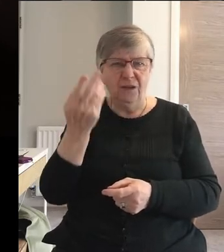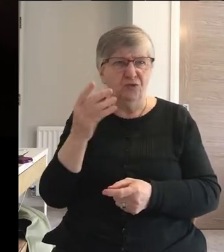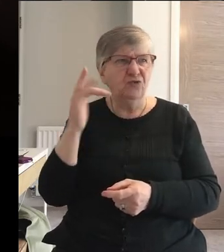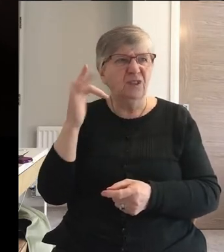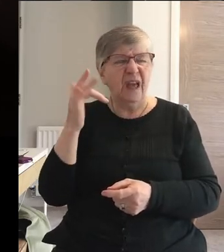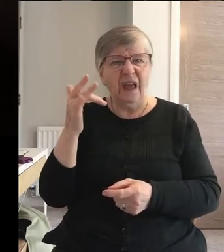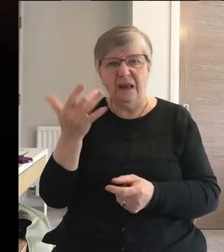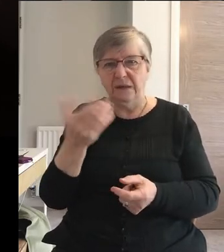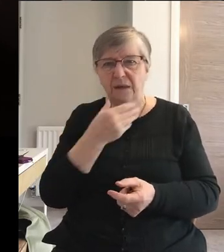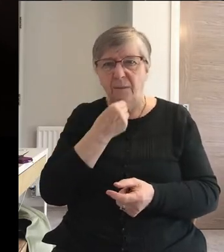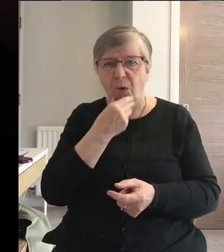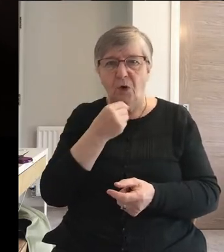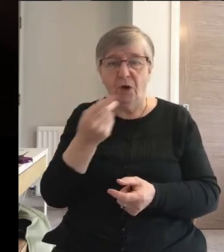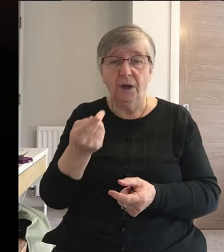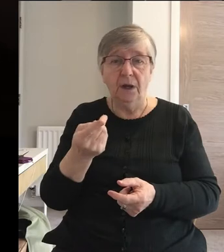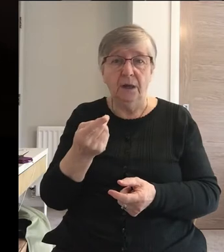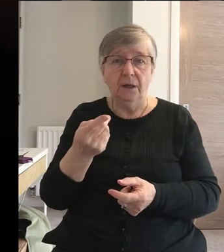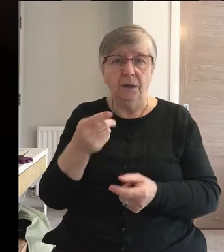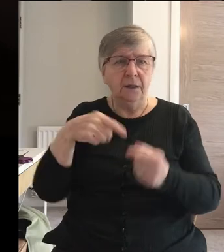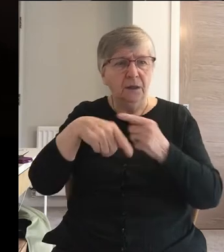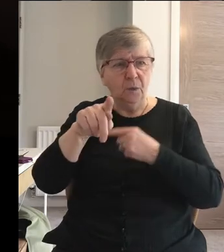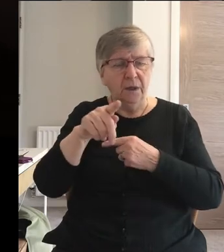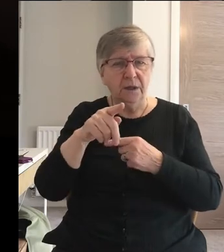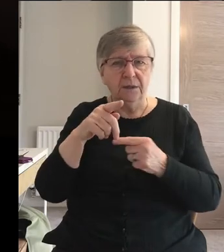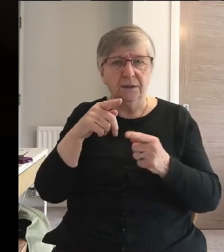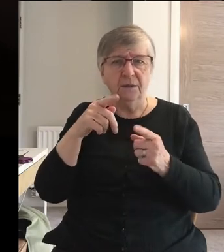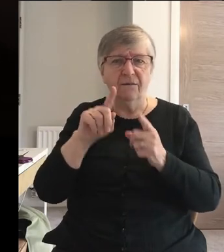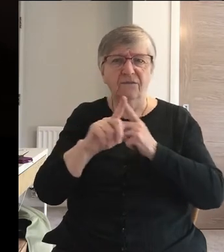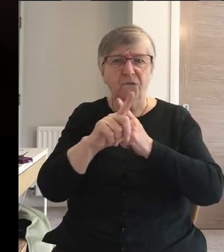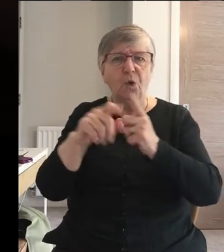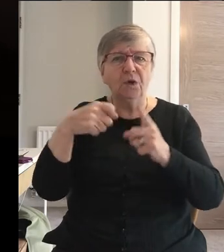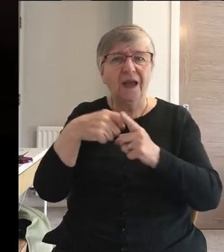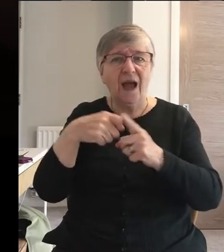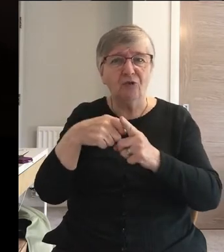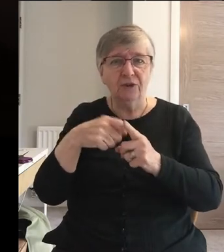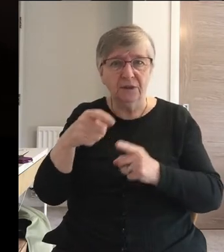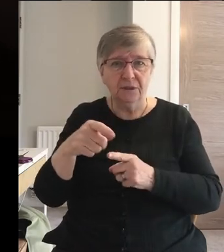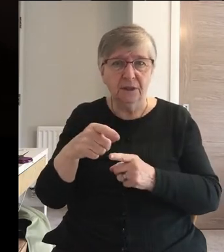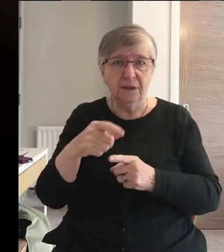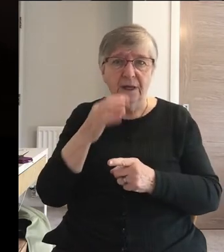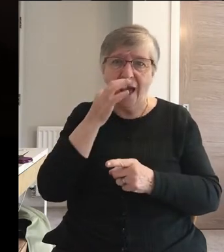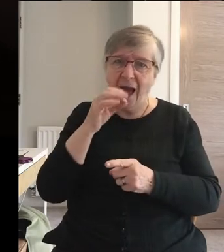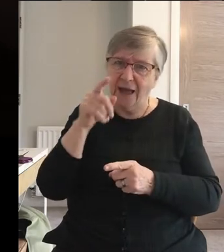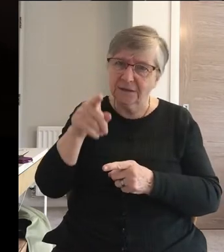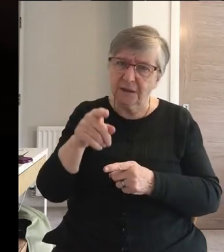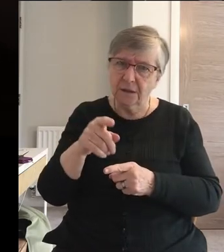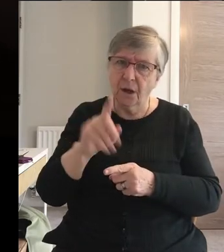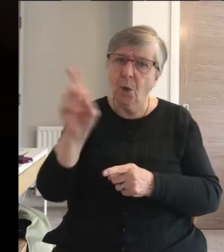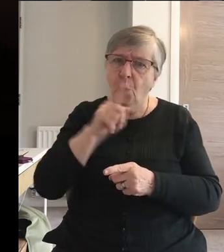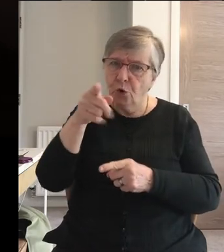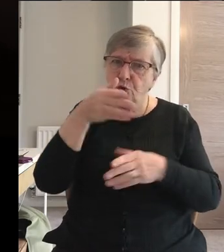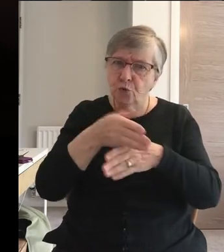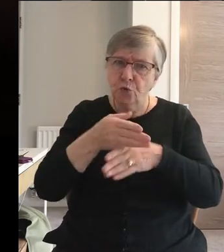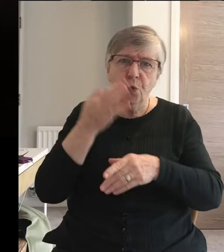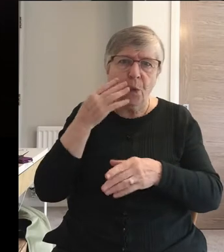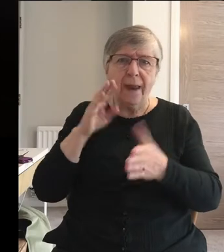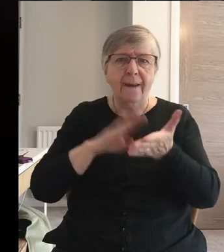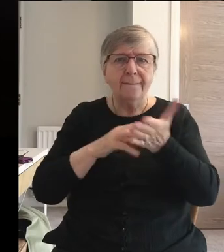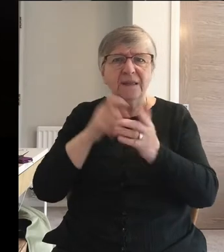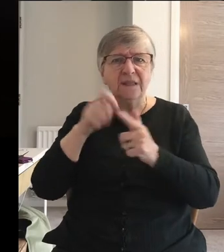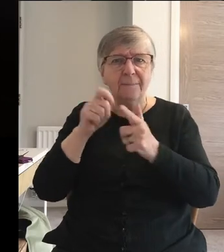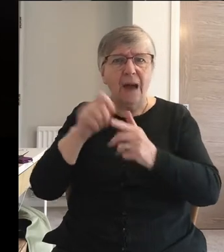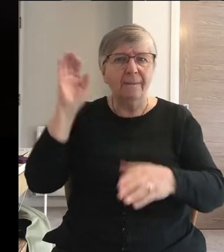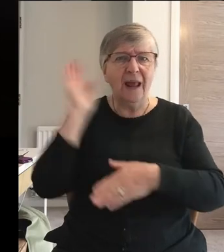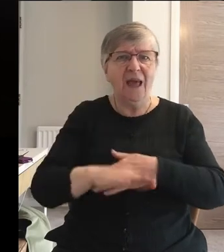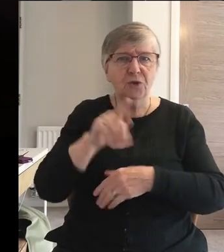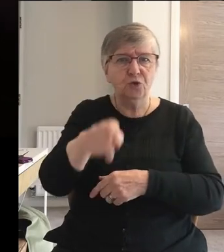Karen into the kitchen. He would have been about 10 years old at the time, and he followed Karen into the kitchen and said to her, Karen, what do you do when Mr. Palmer